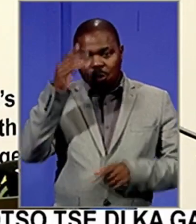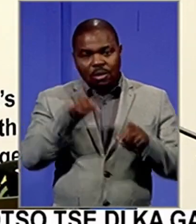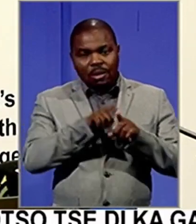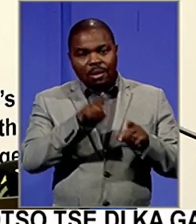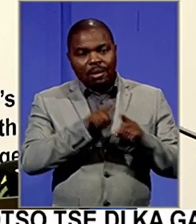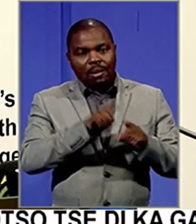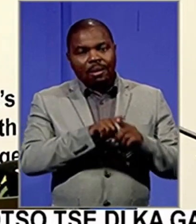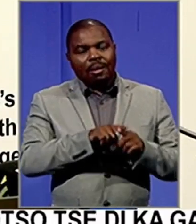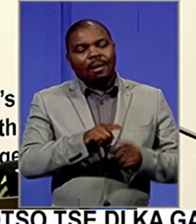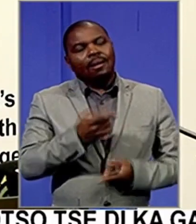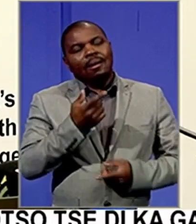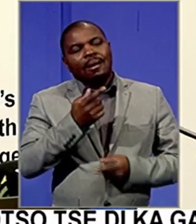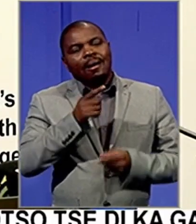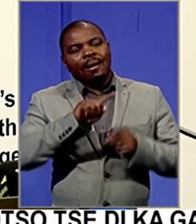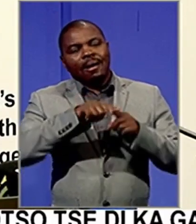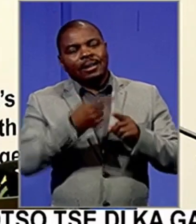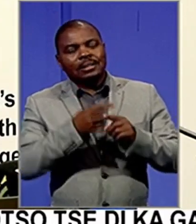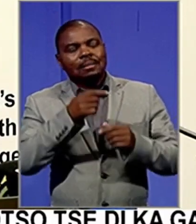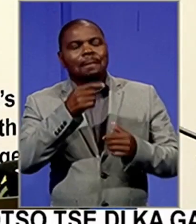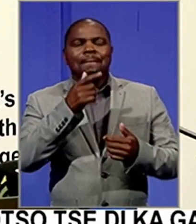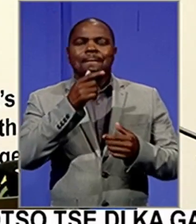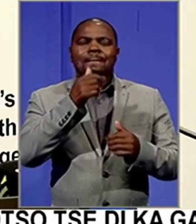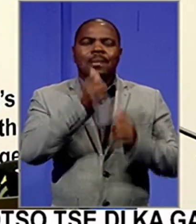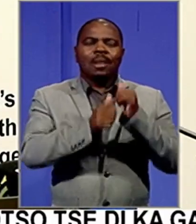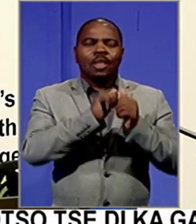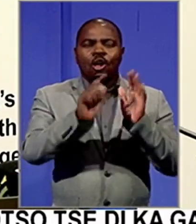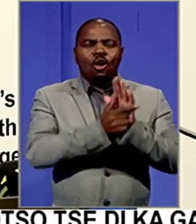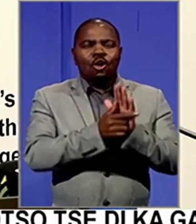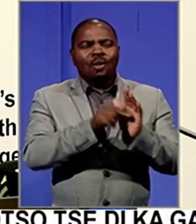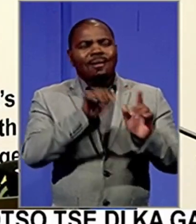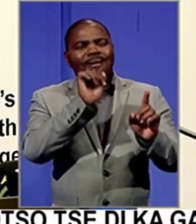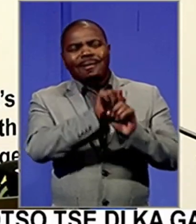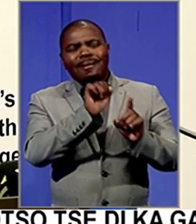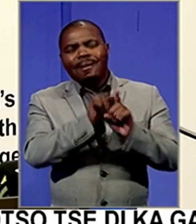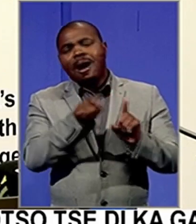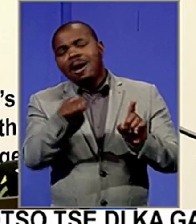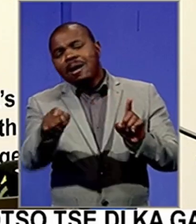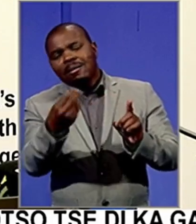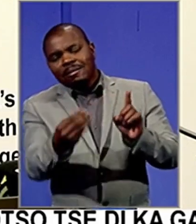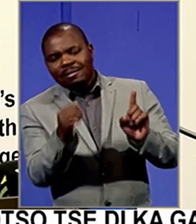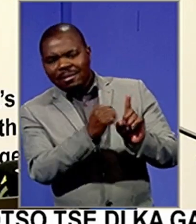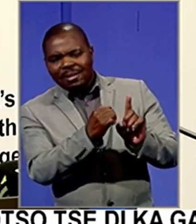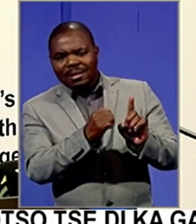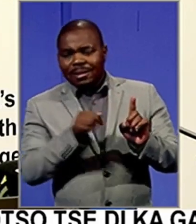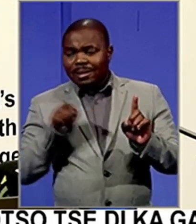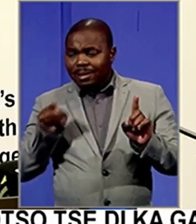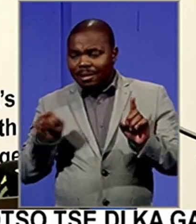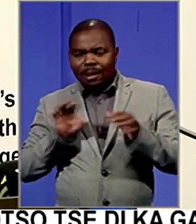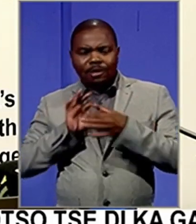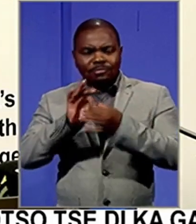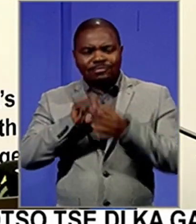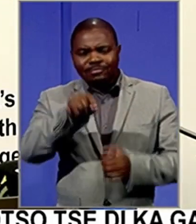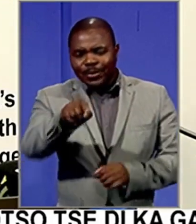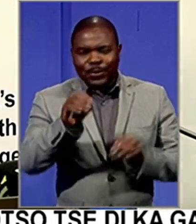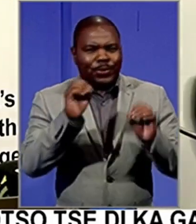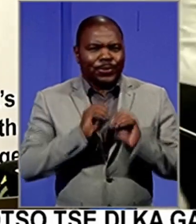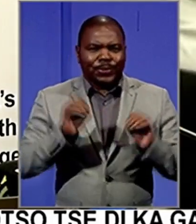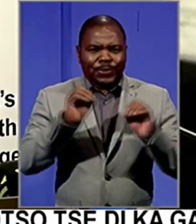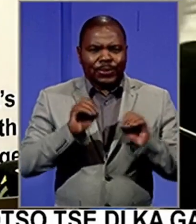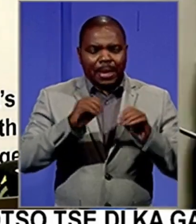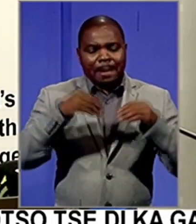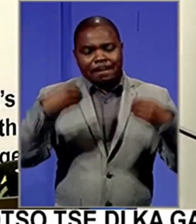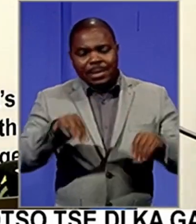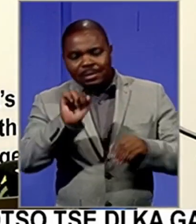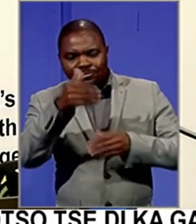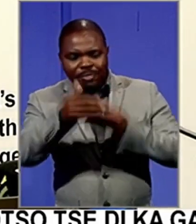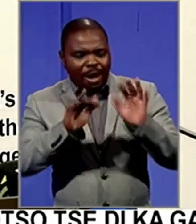his ex-brother-in-law. He doesn't have any relationship with him, nor does he have any knowledge of his business